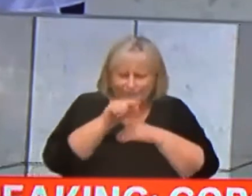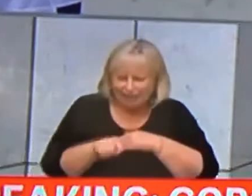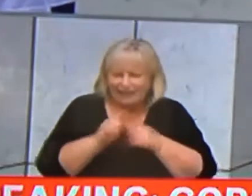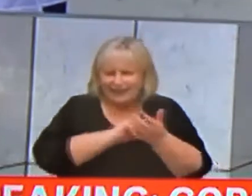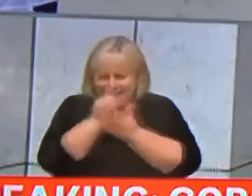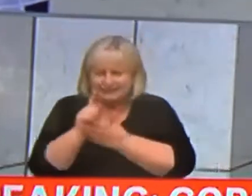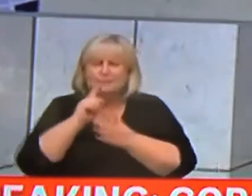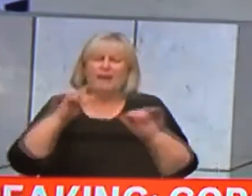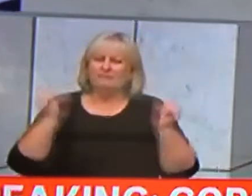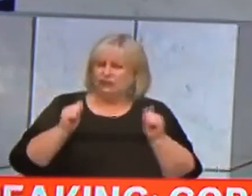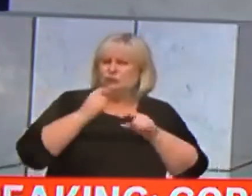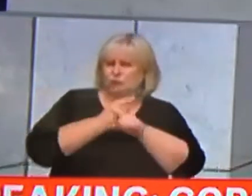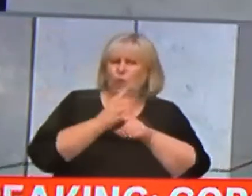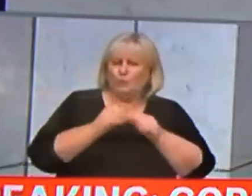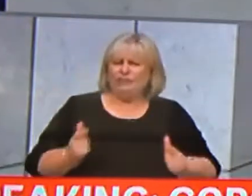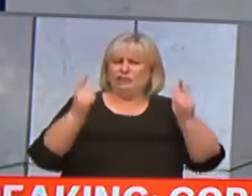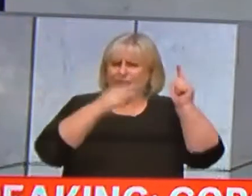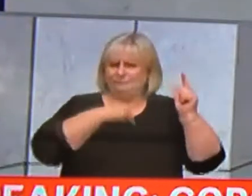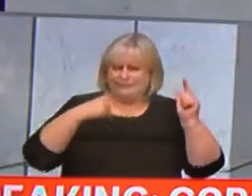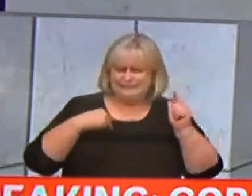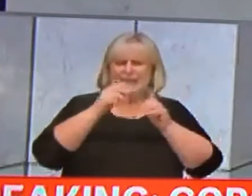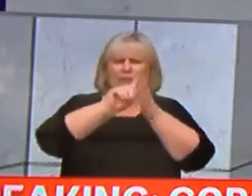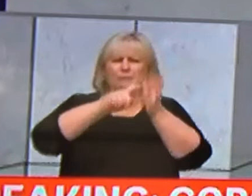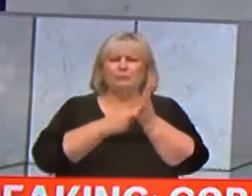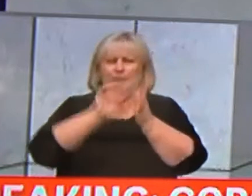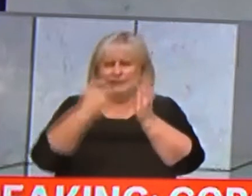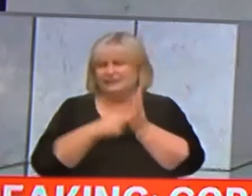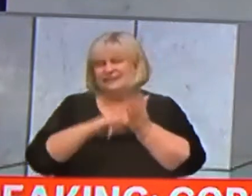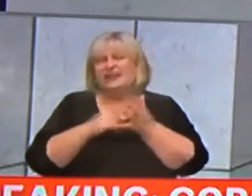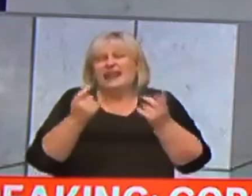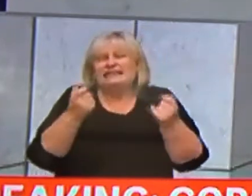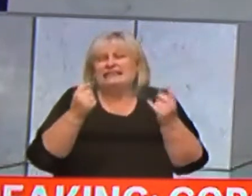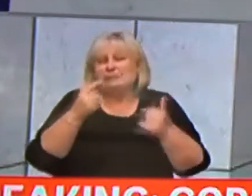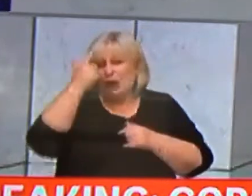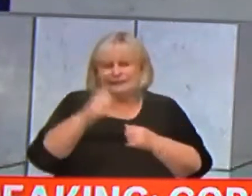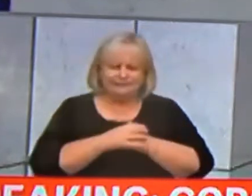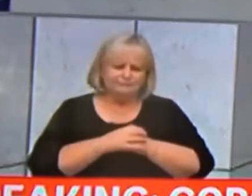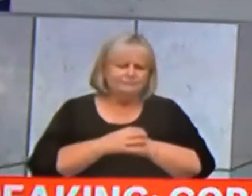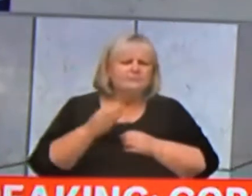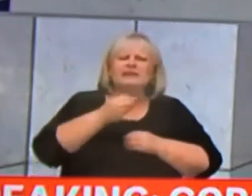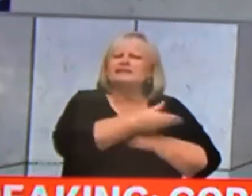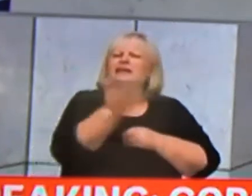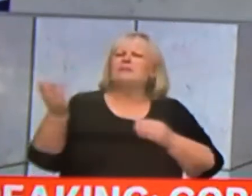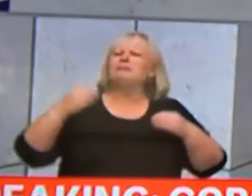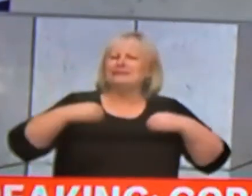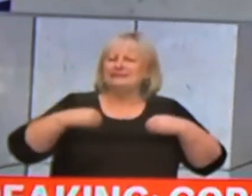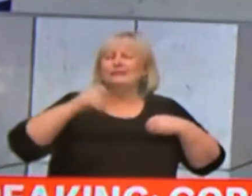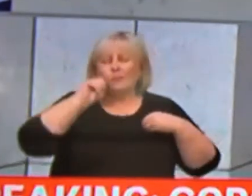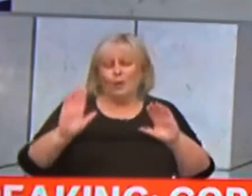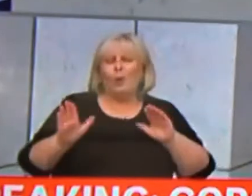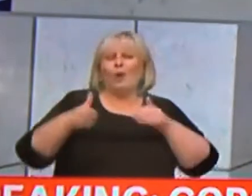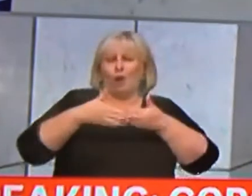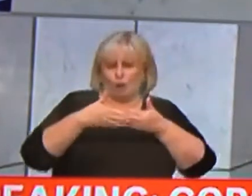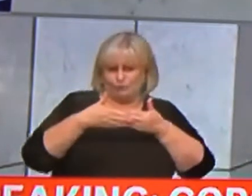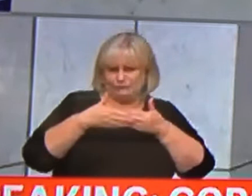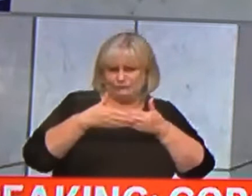with the Premiers and Chief Ministers today. The idea is pretty simple. There are businesses which will have to close their